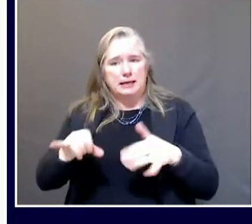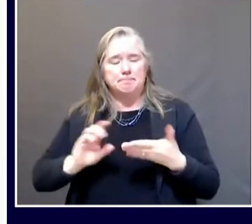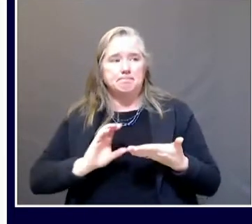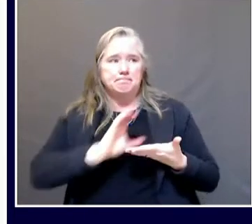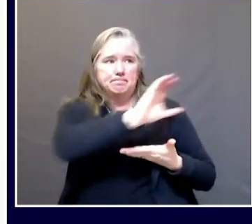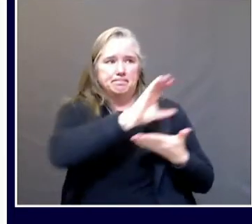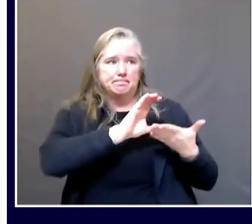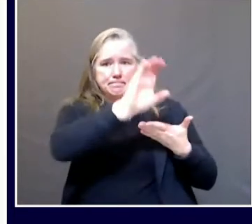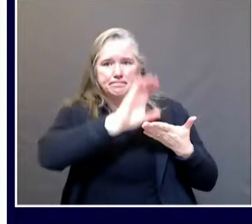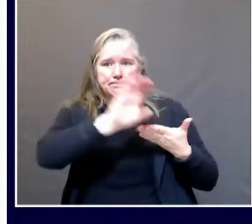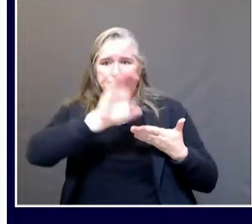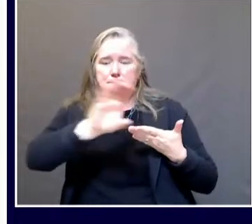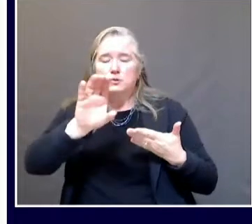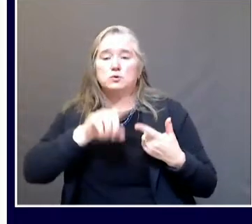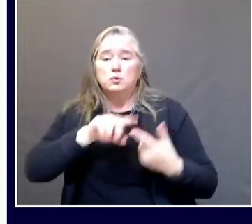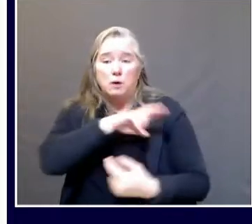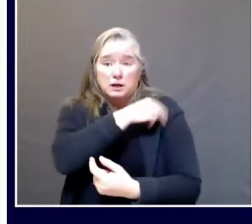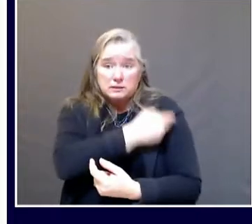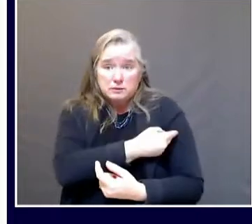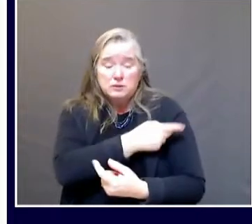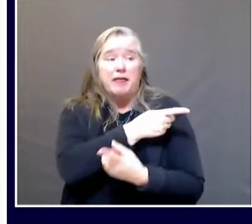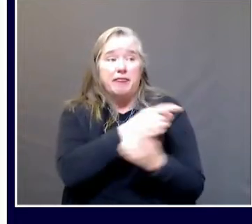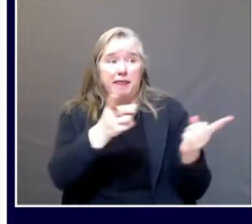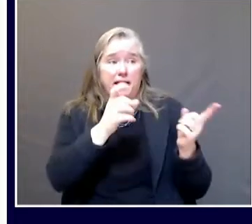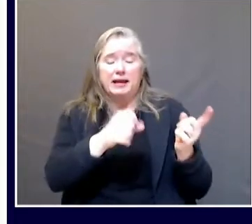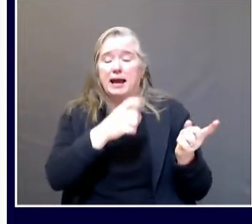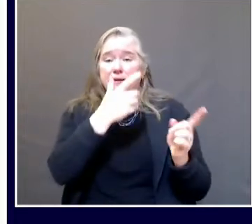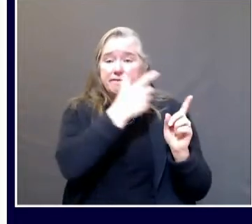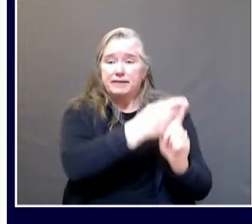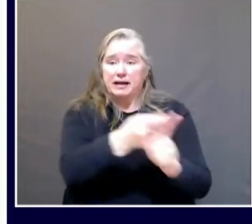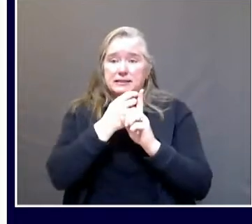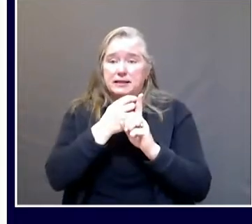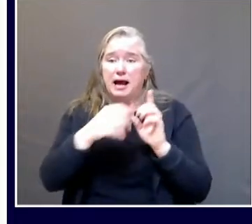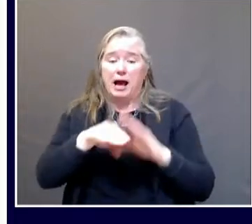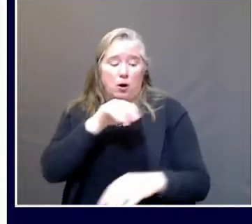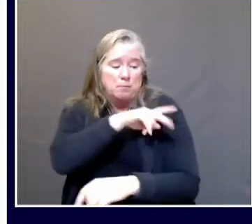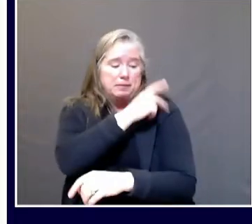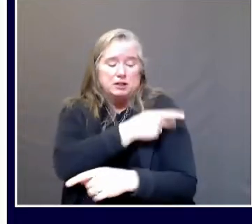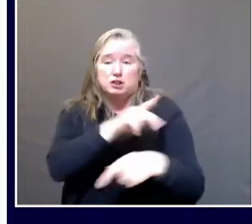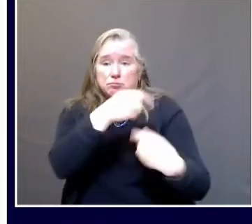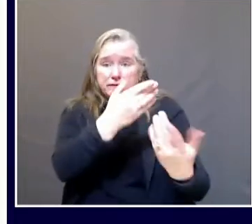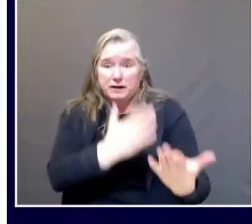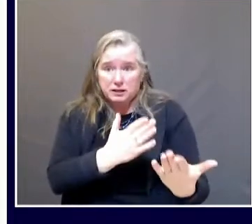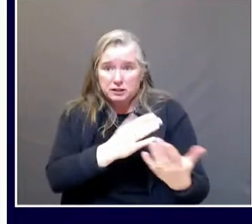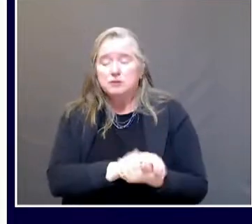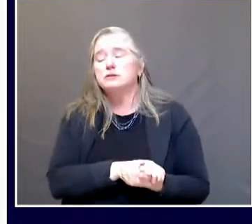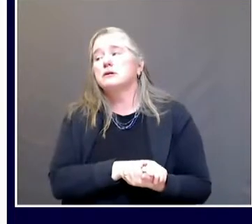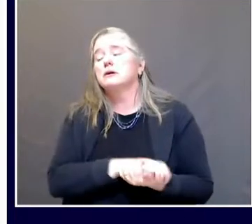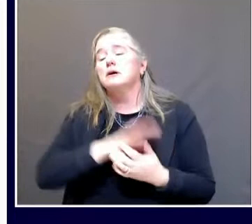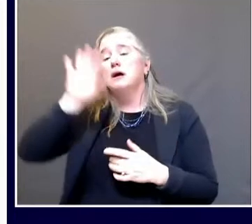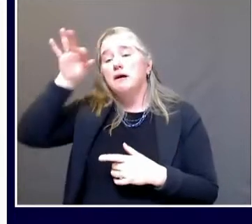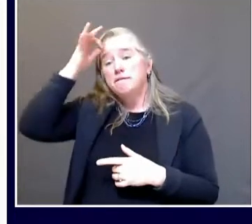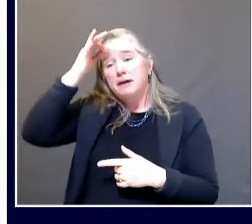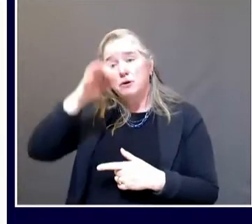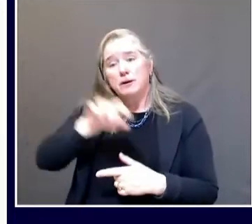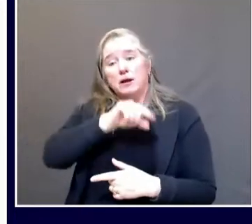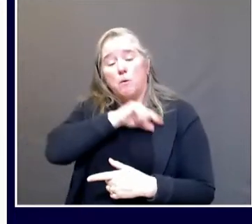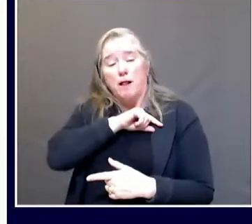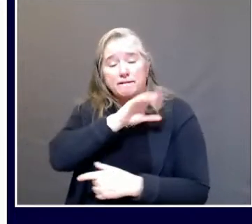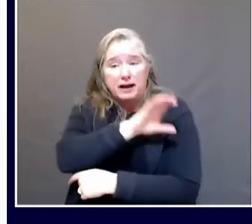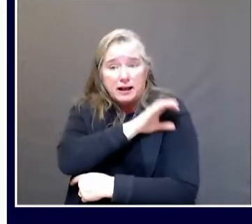community-based physicians and providers, to outpatient groups like the federally qualified clinics and